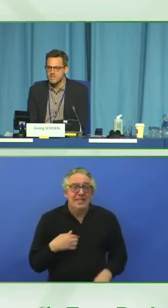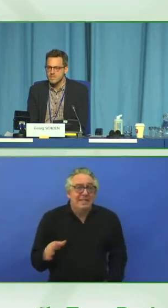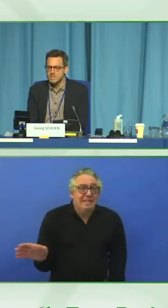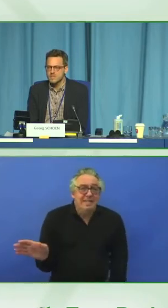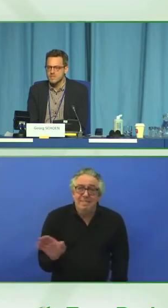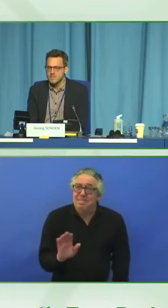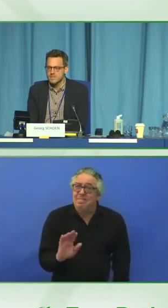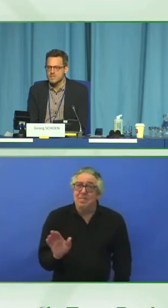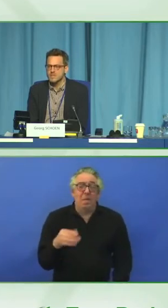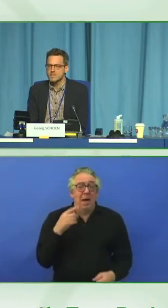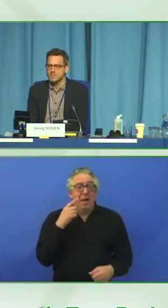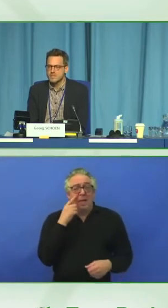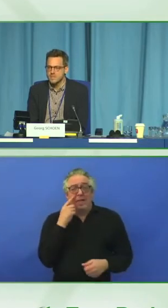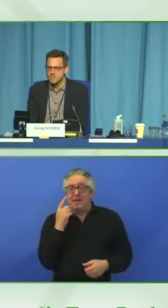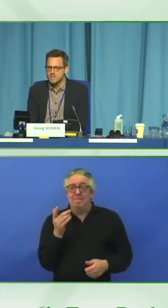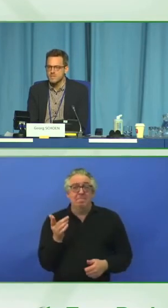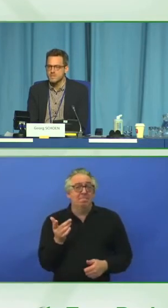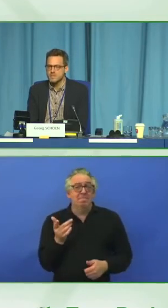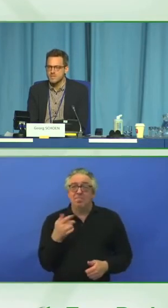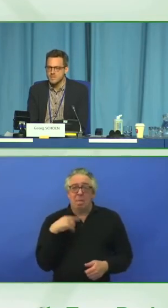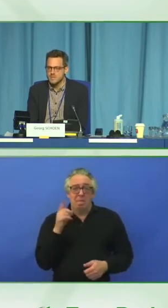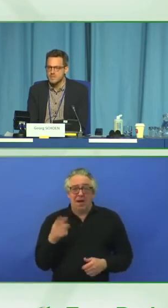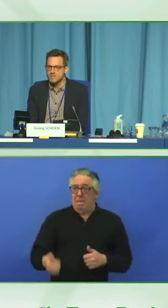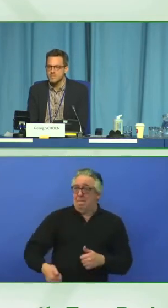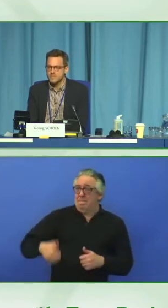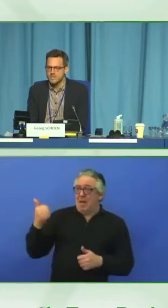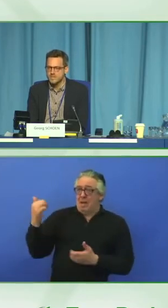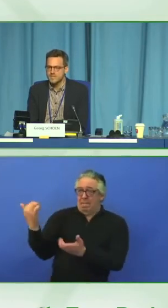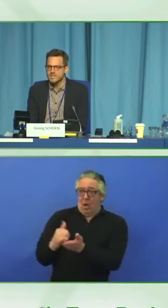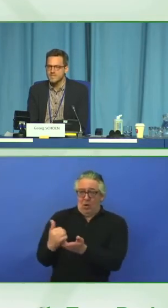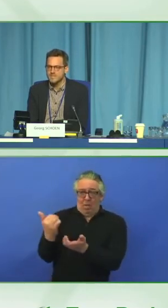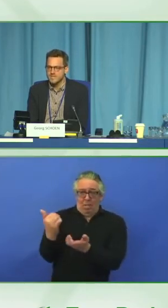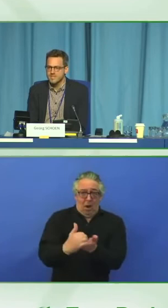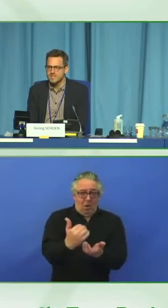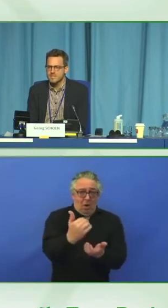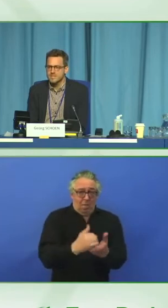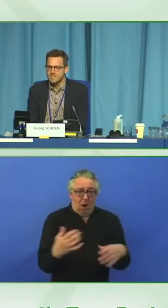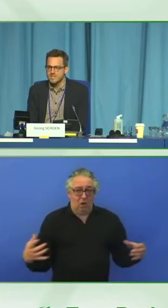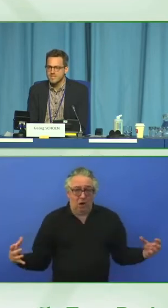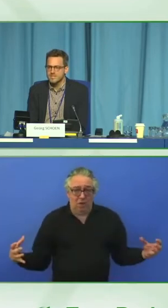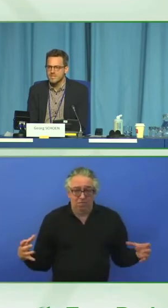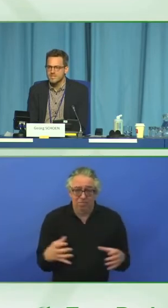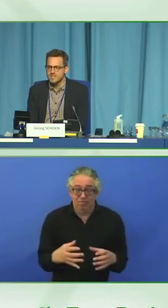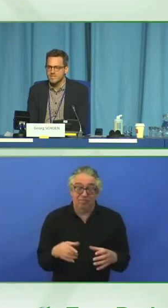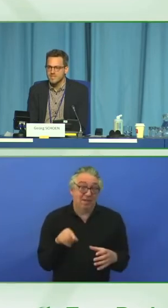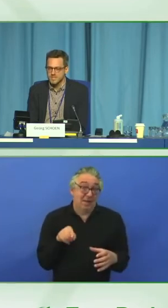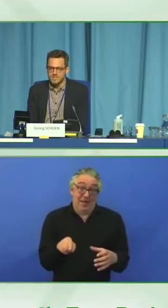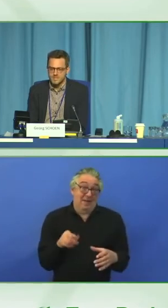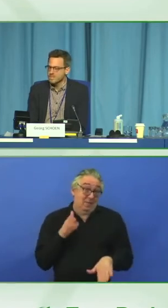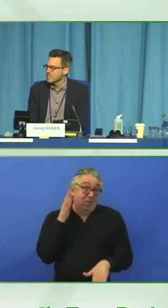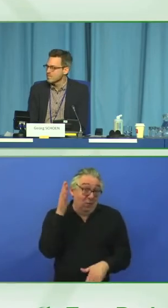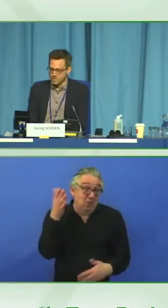of the partnerships together, and I think that's the way ahead.